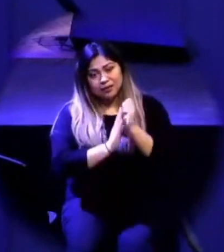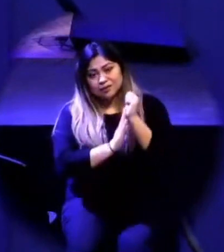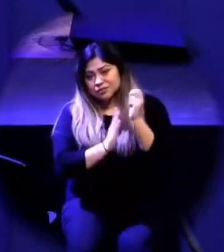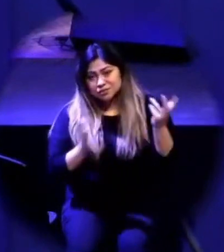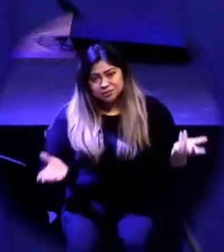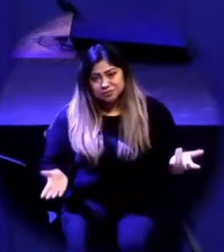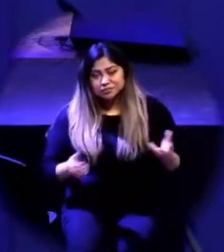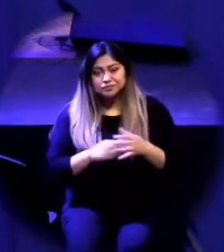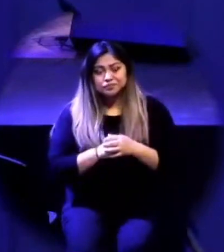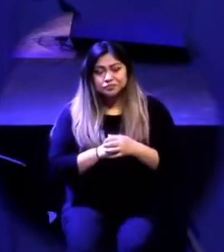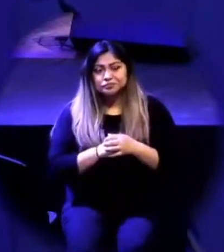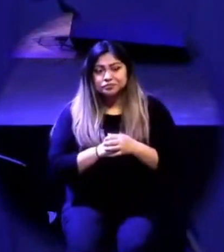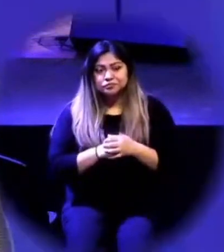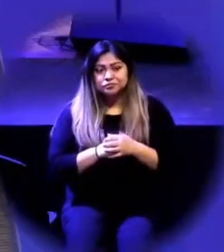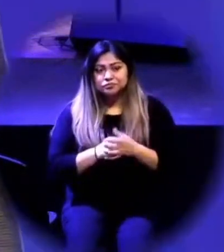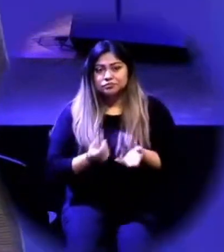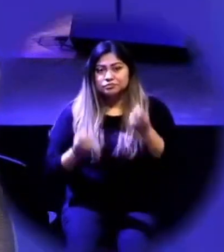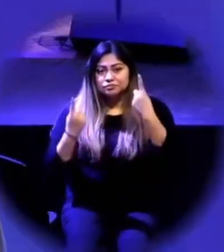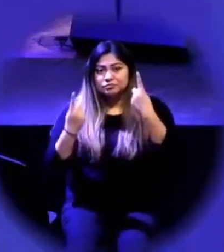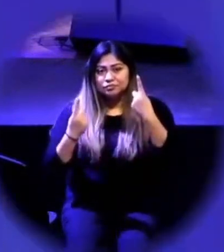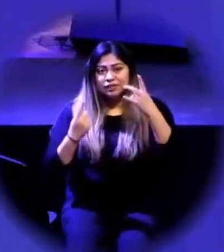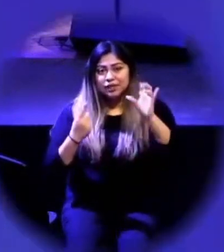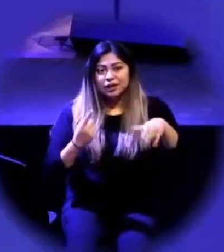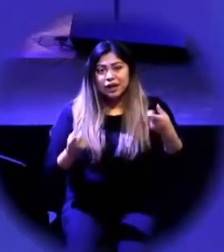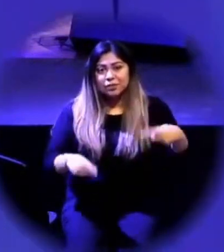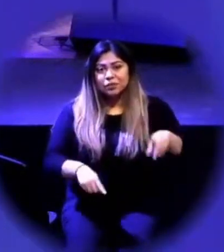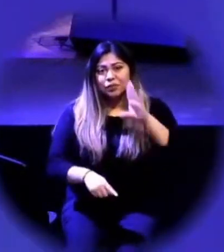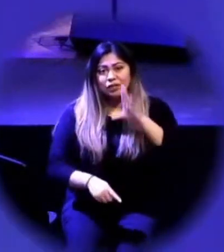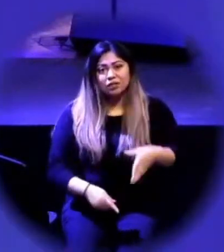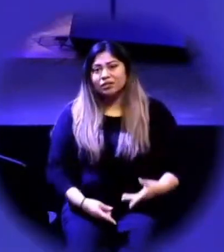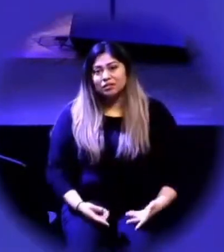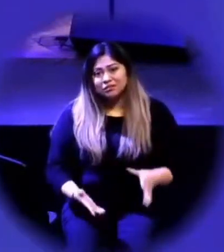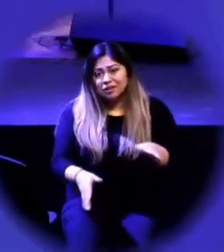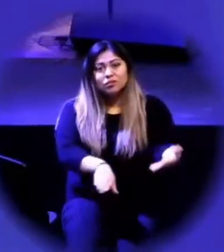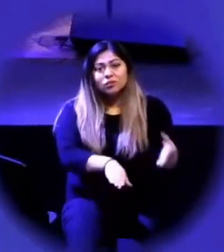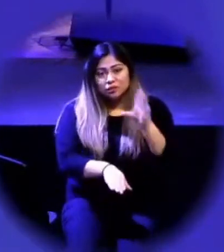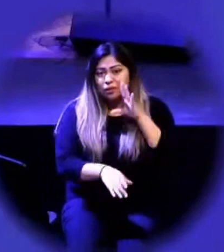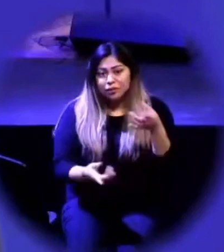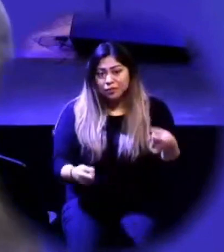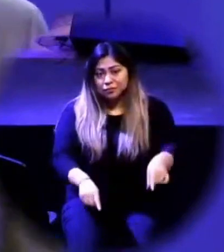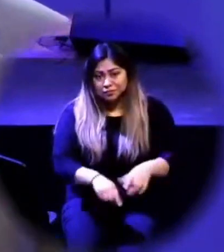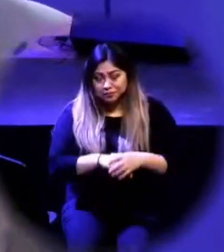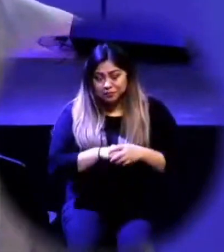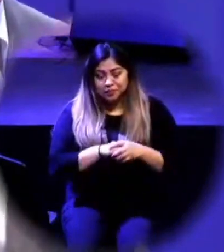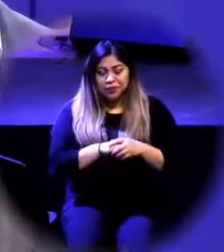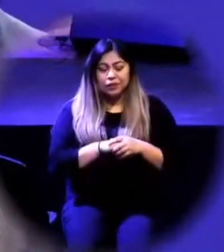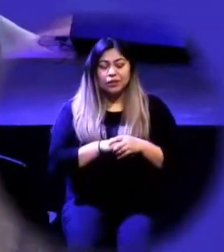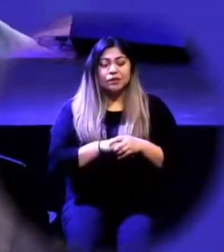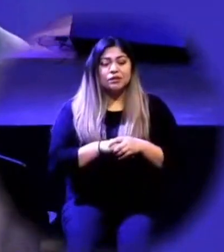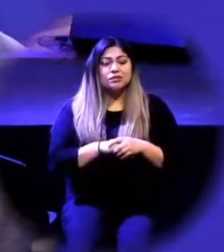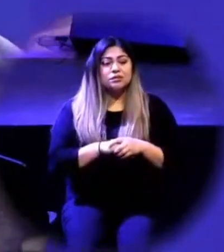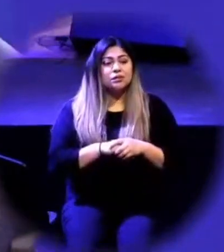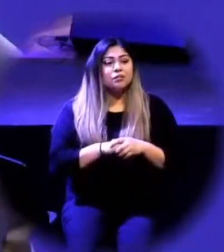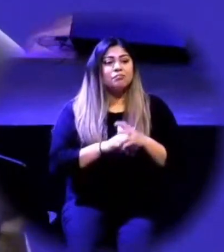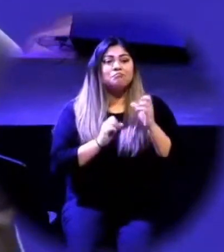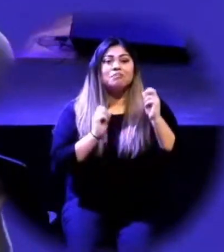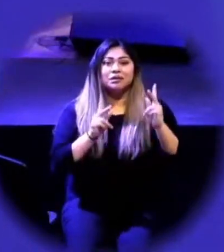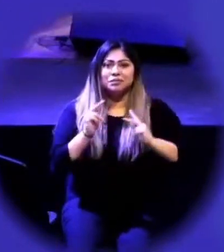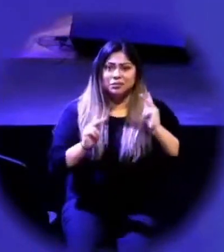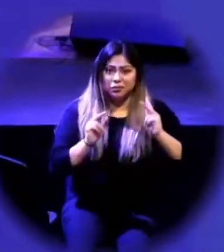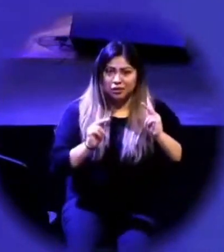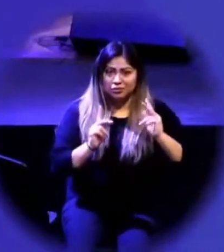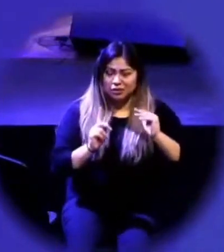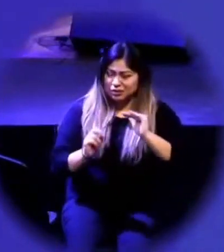so understandably, many of you have pulled me aside this week and said, "Are you sure now's the moment you want to talk about